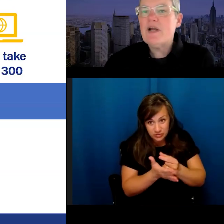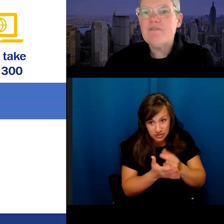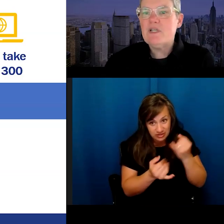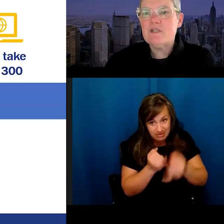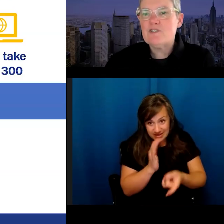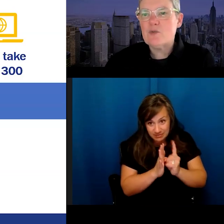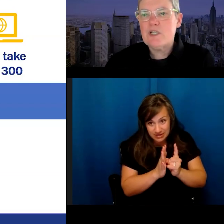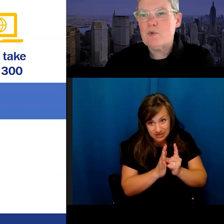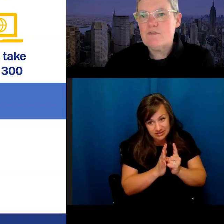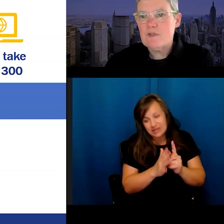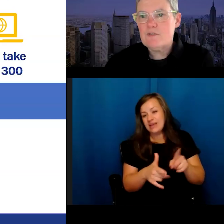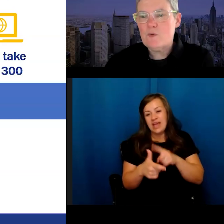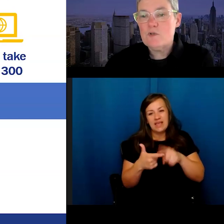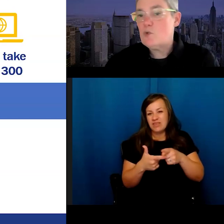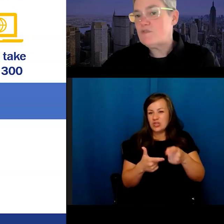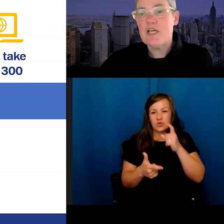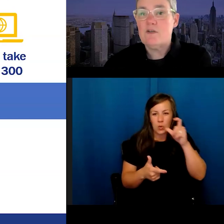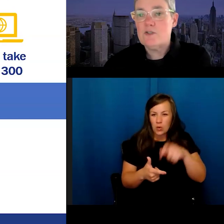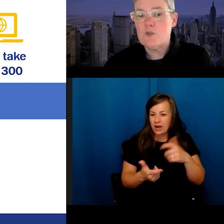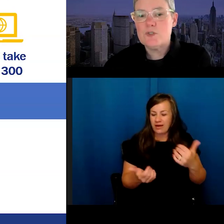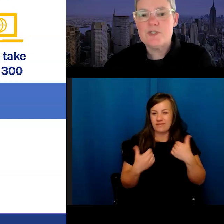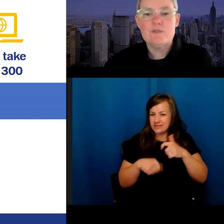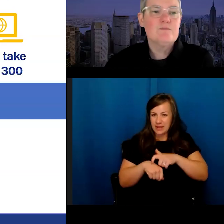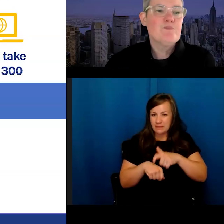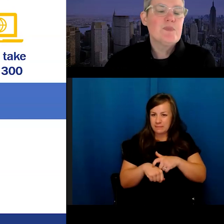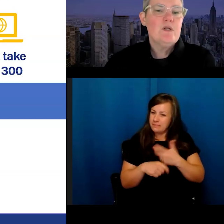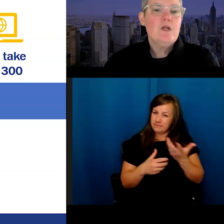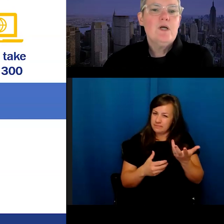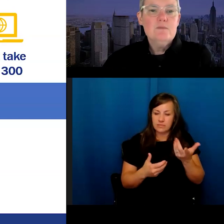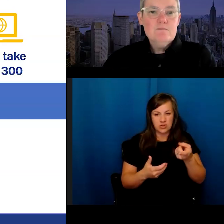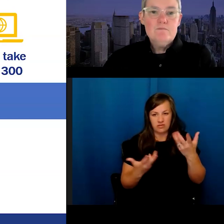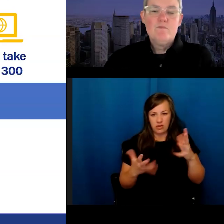because then you won't have anything to create a portfolio for. You would have taken all your courses.